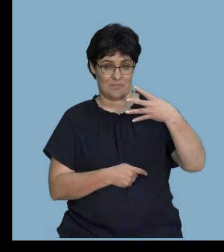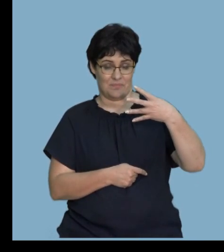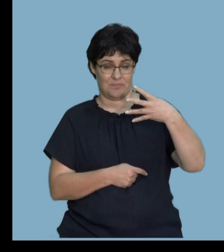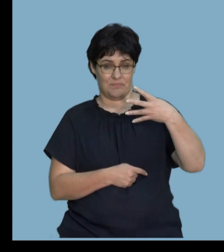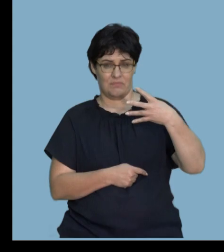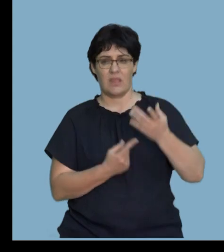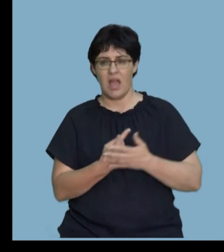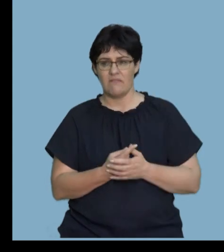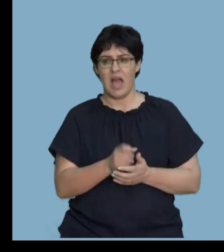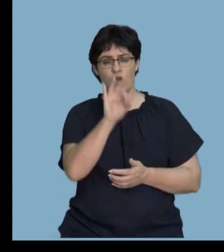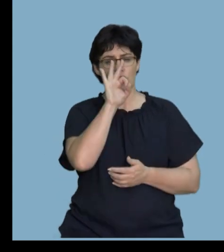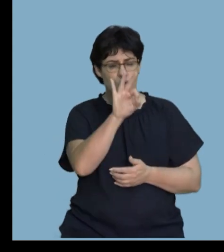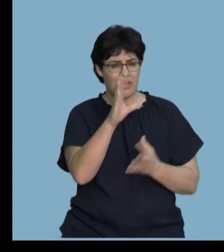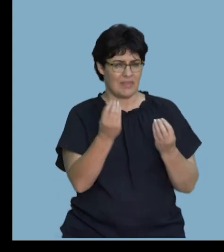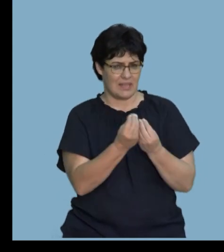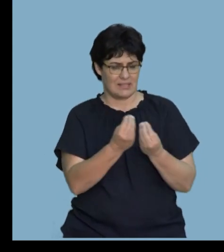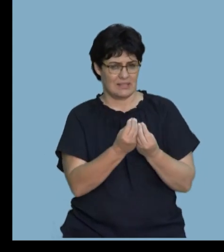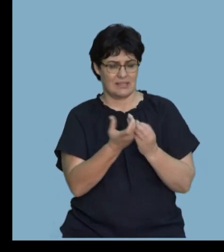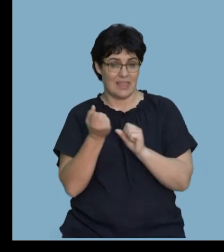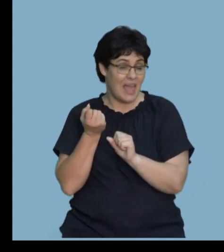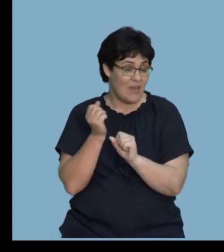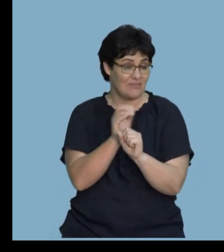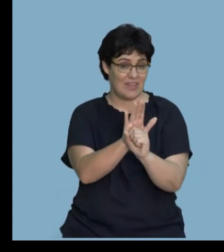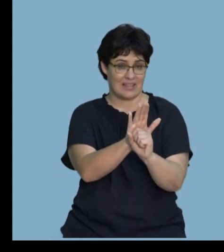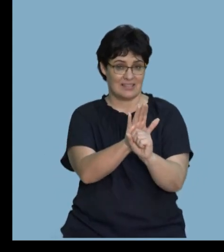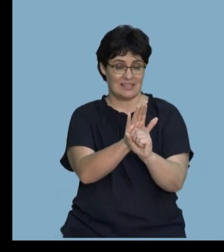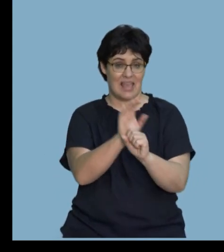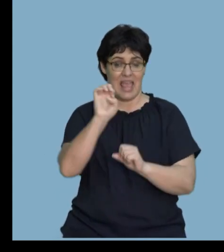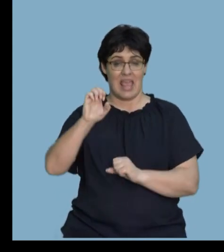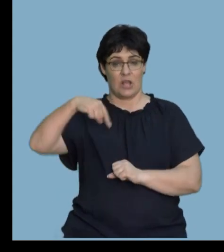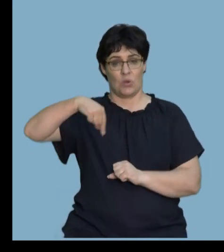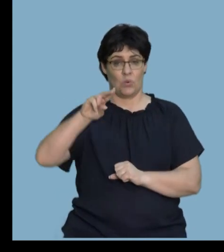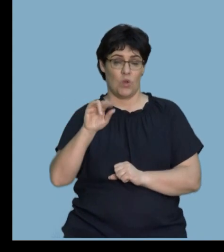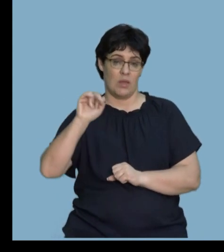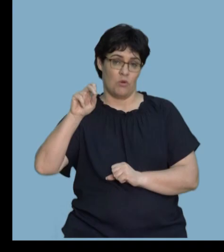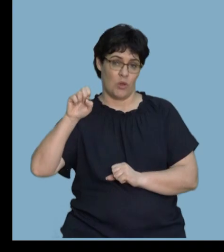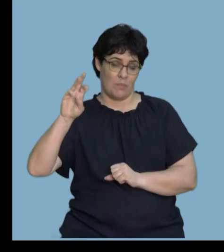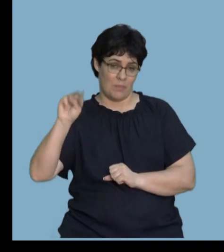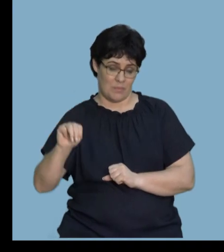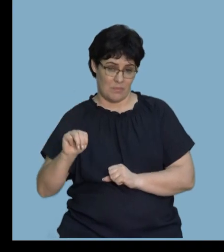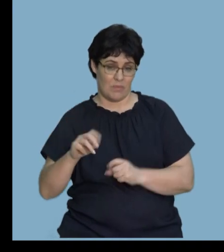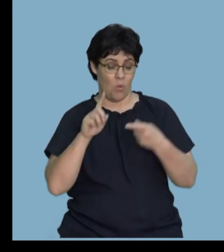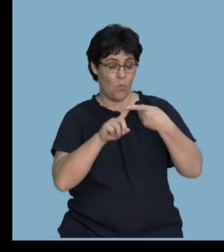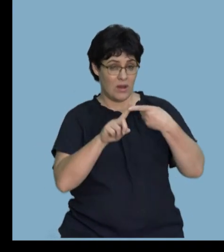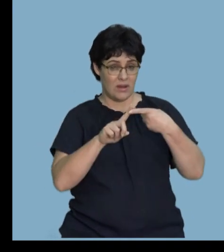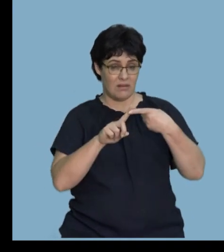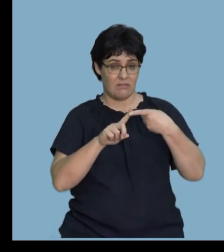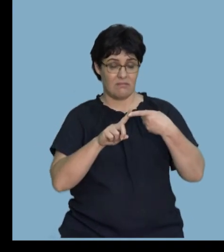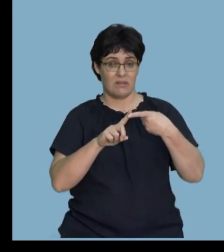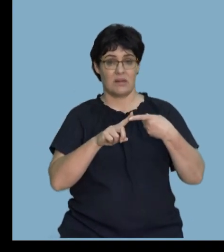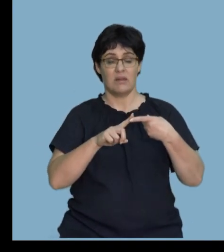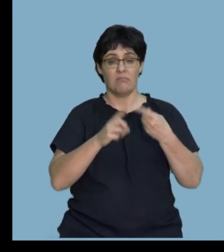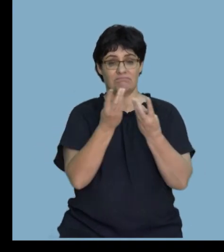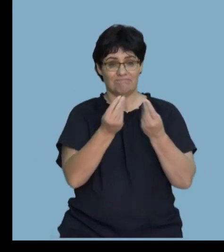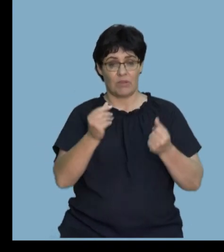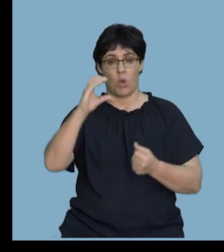Now, there are three factors that affect equilibrium. One of them is concentration,